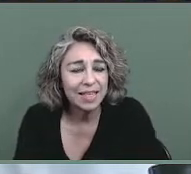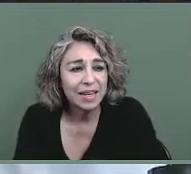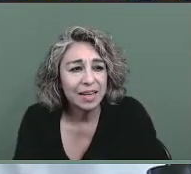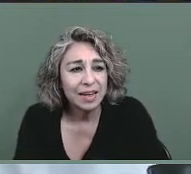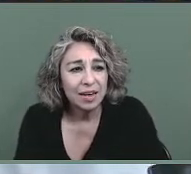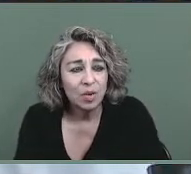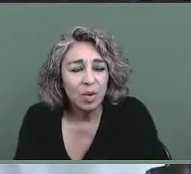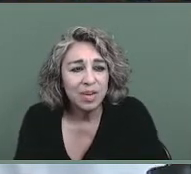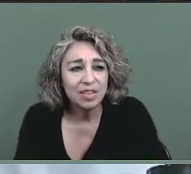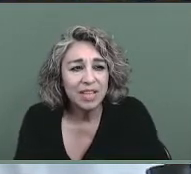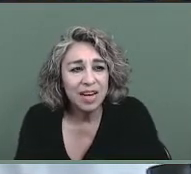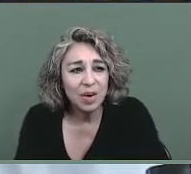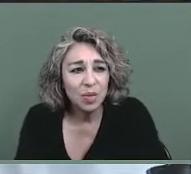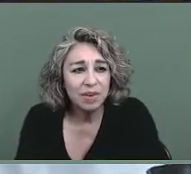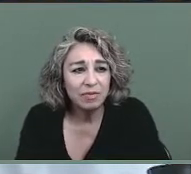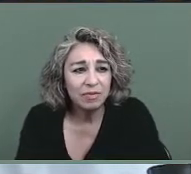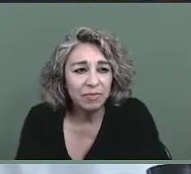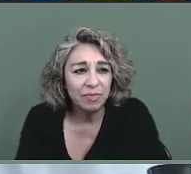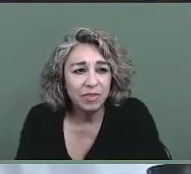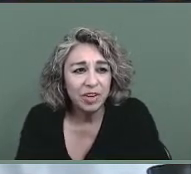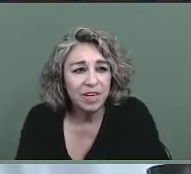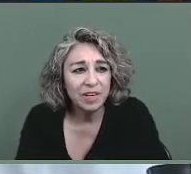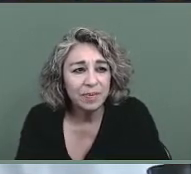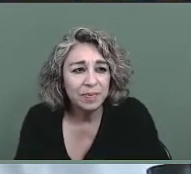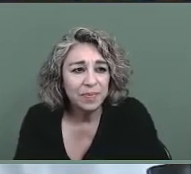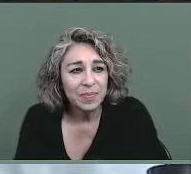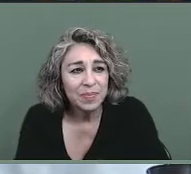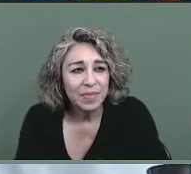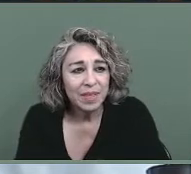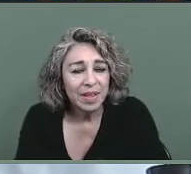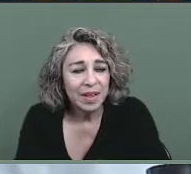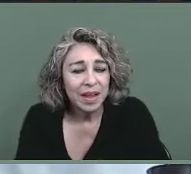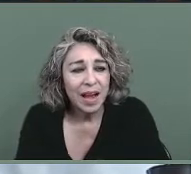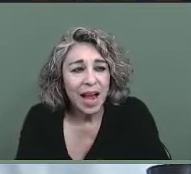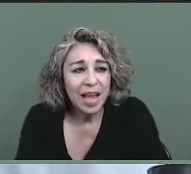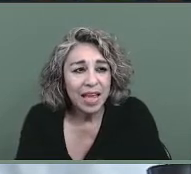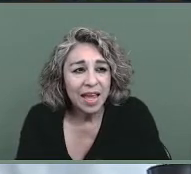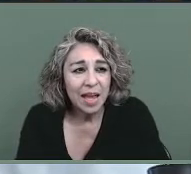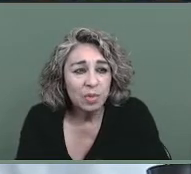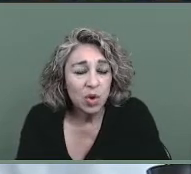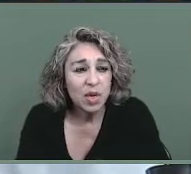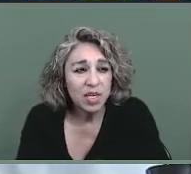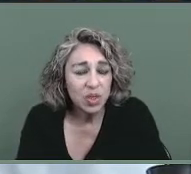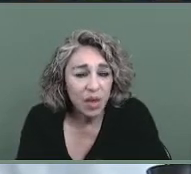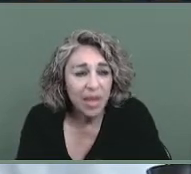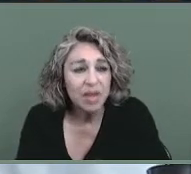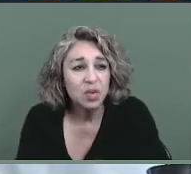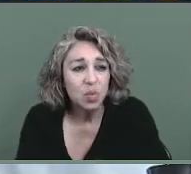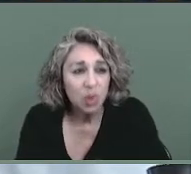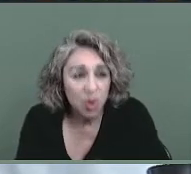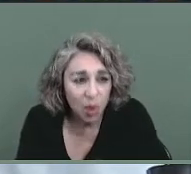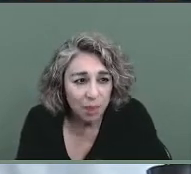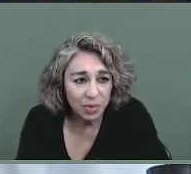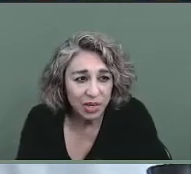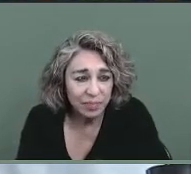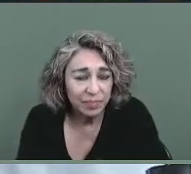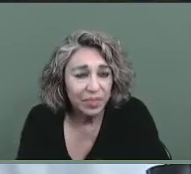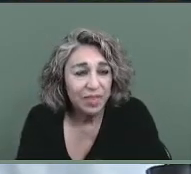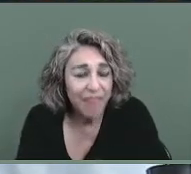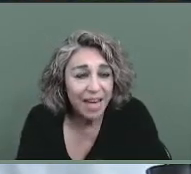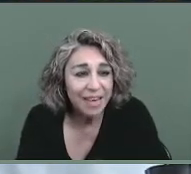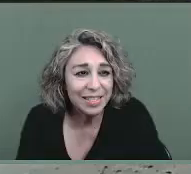it while you stand on one foot I am going to end corruption